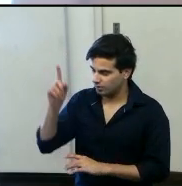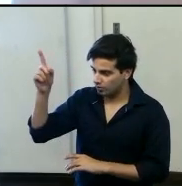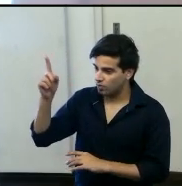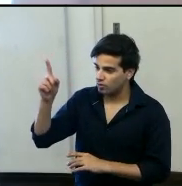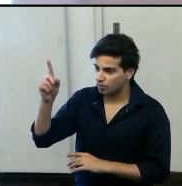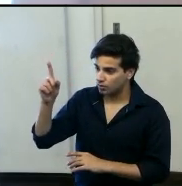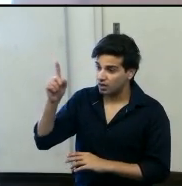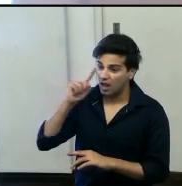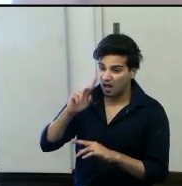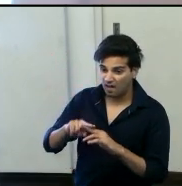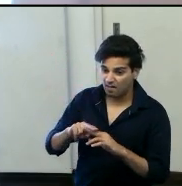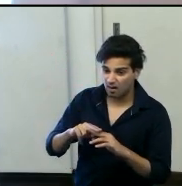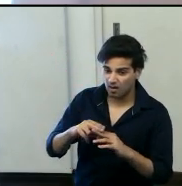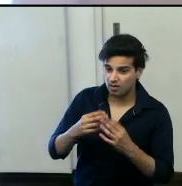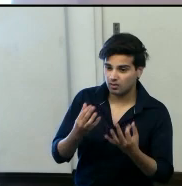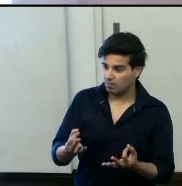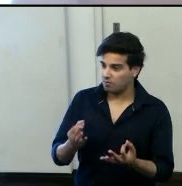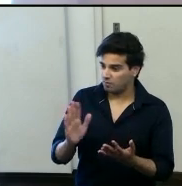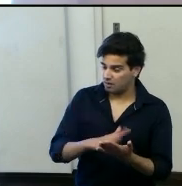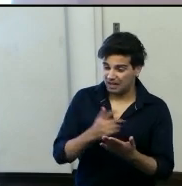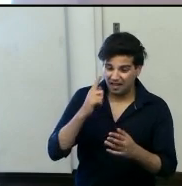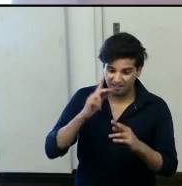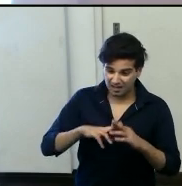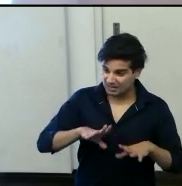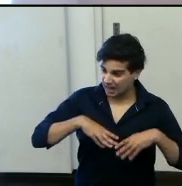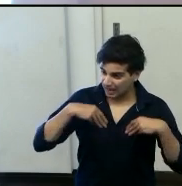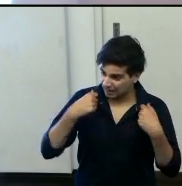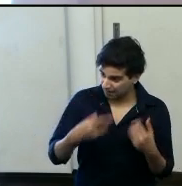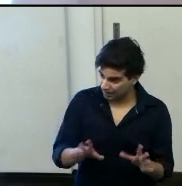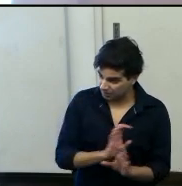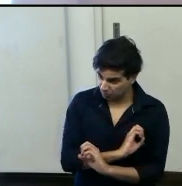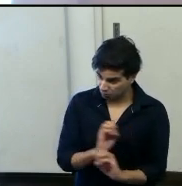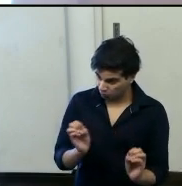if you don't do that jatra, if you don't sacrifice